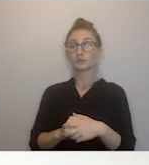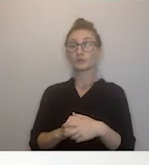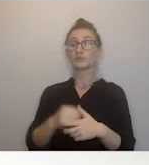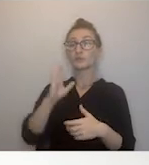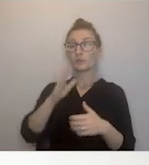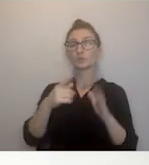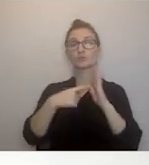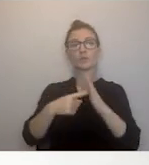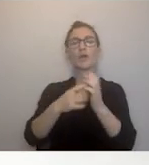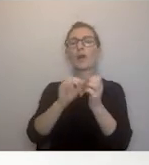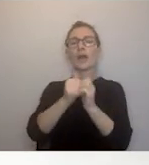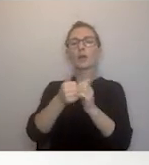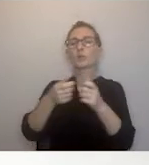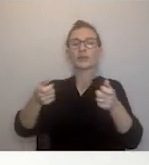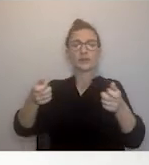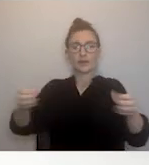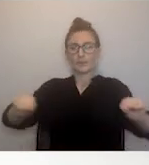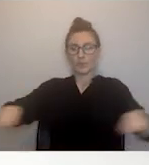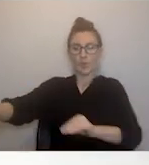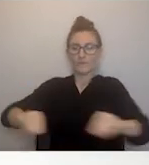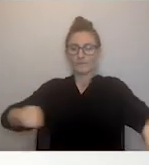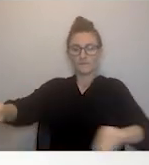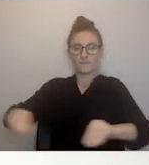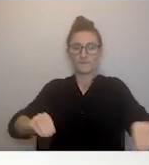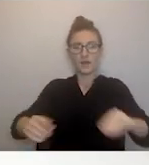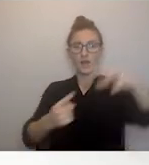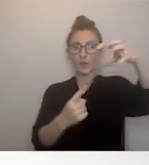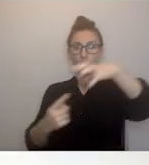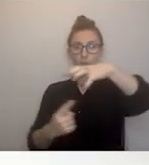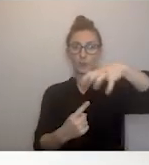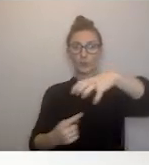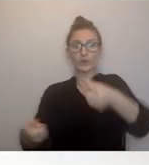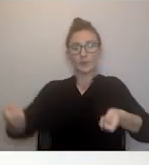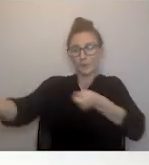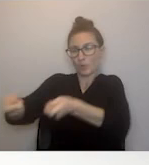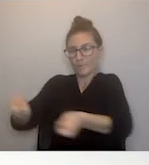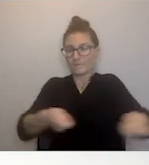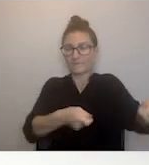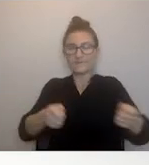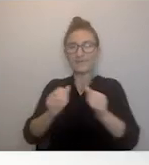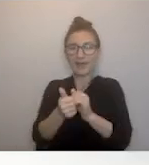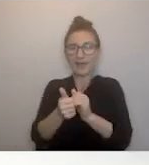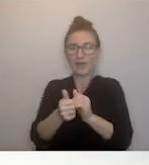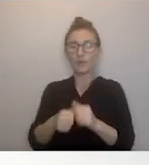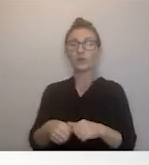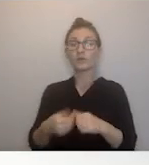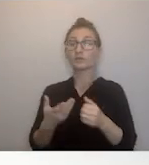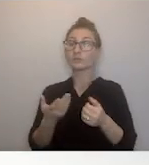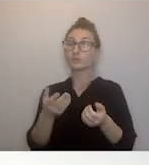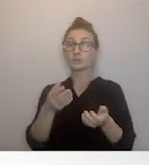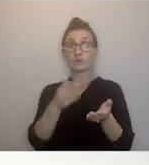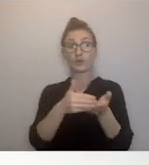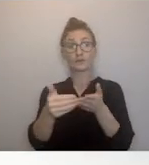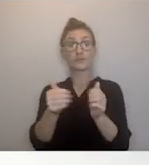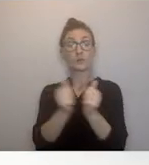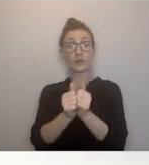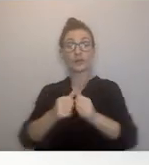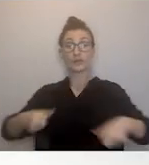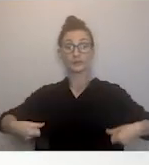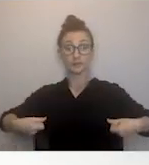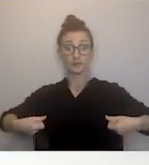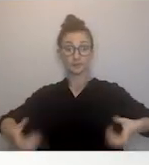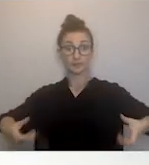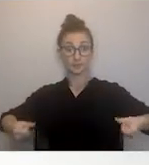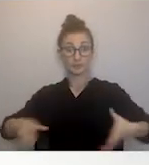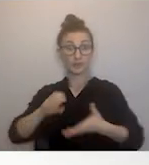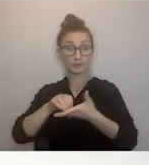stomping our feet, we're going to choose how can we move this big sheet in front of us. I've also done it a lot when I have students who are in any type